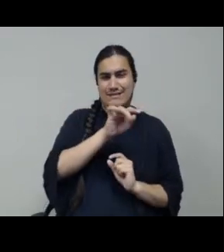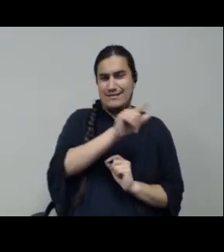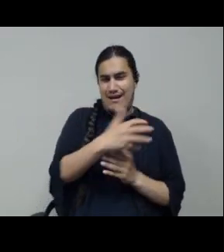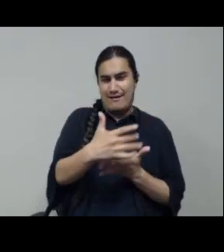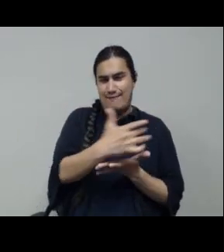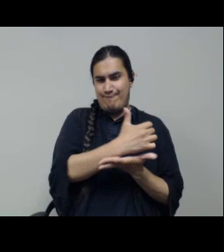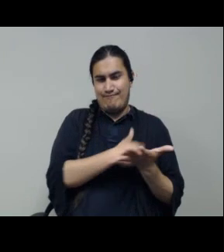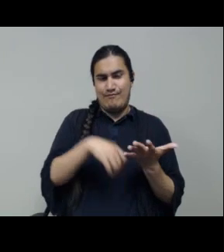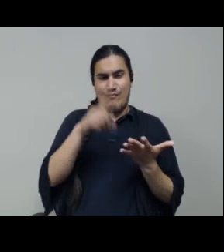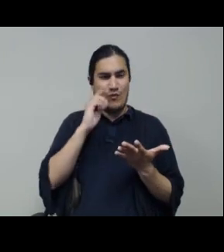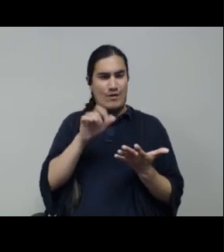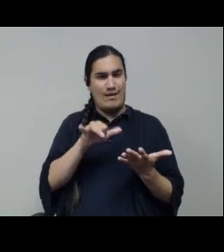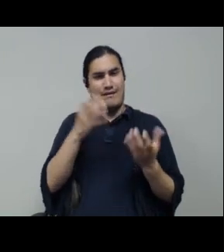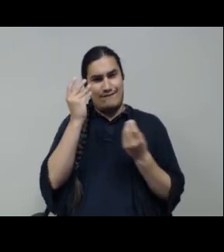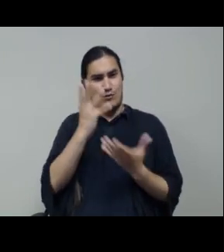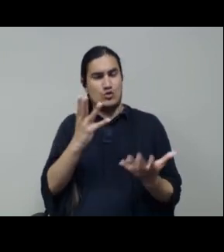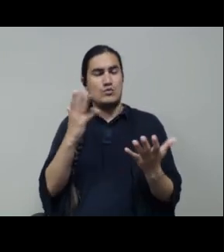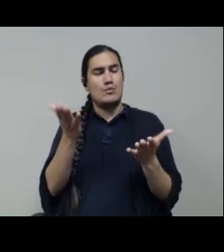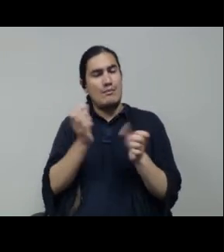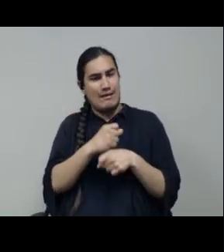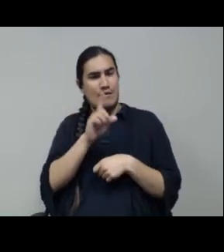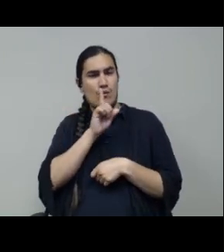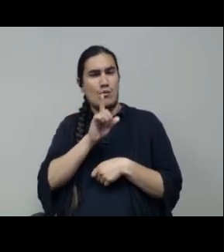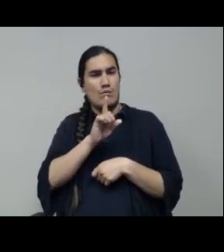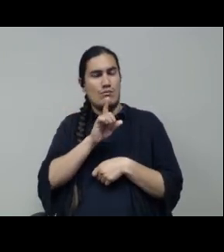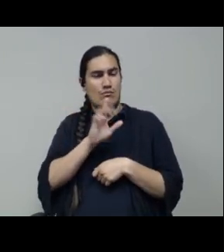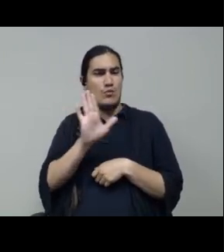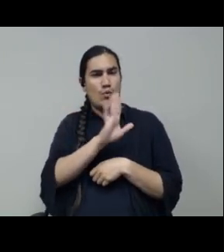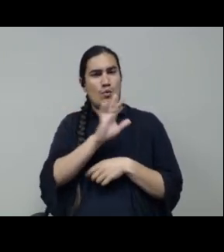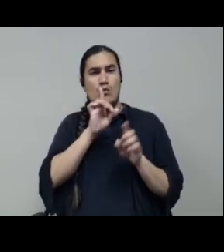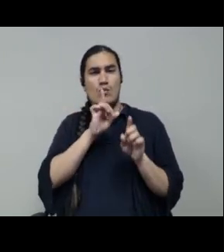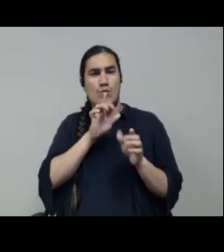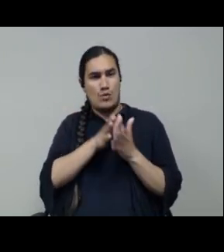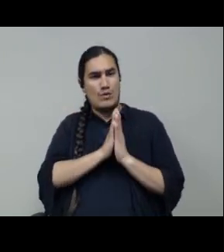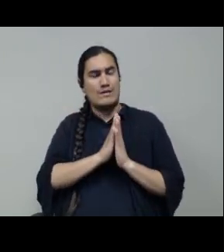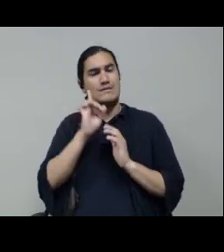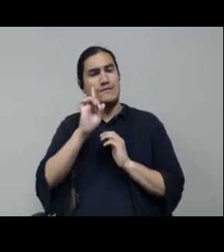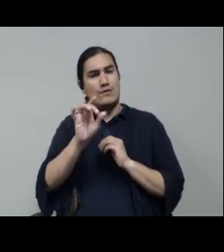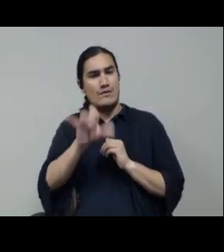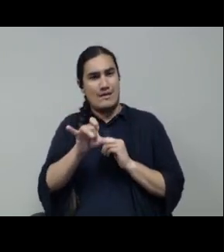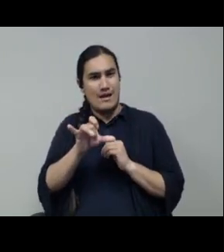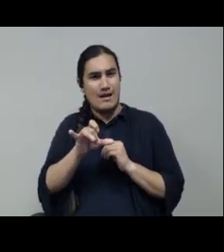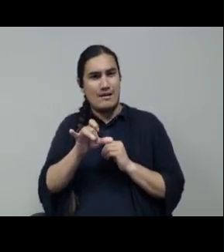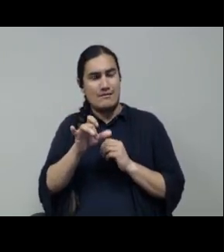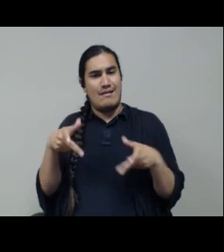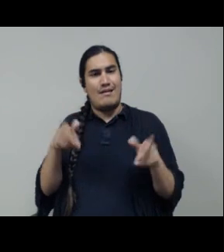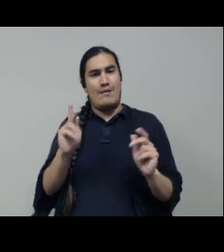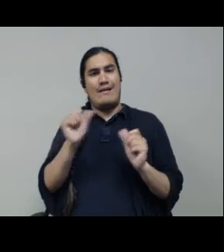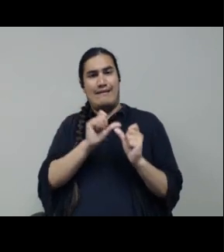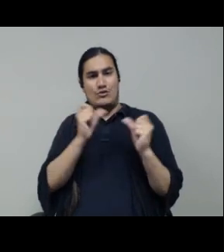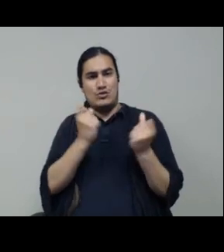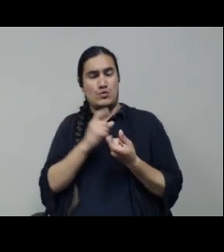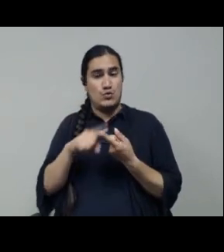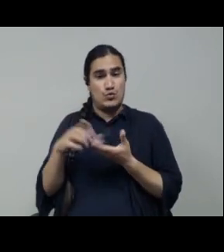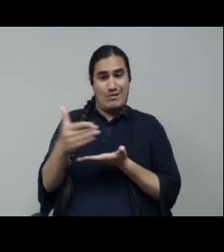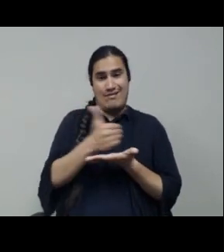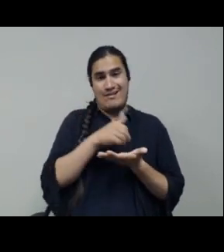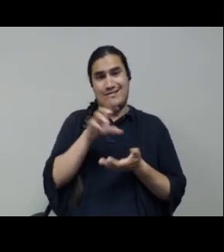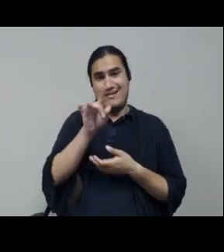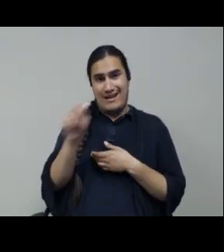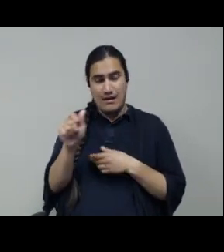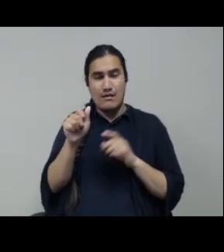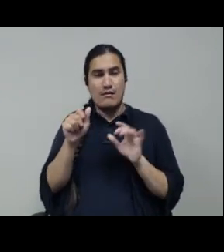information. So we're looking to make a request of the administration to have an investment in allowing agencies to collect data